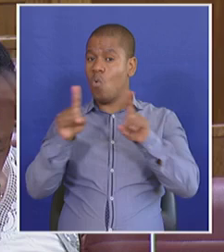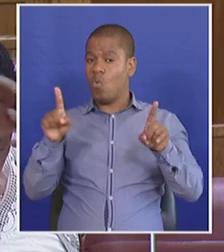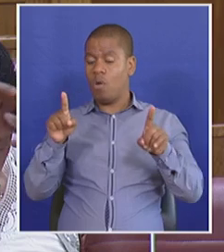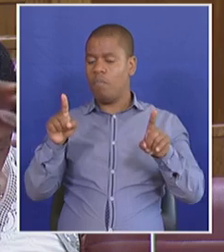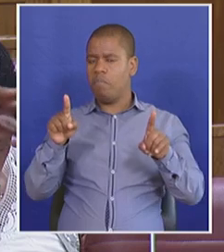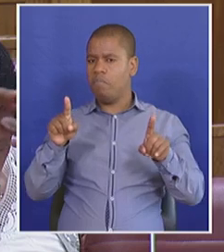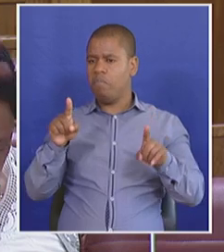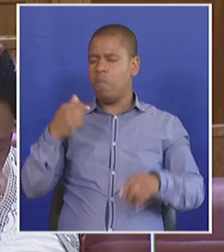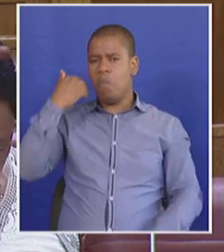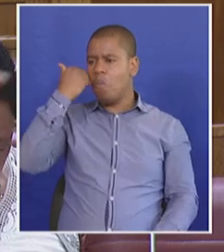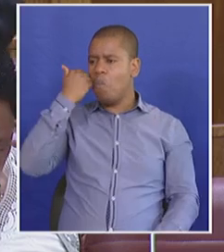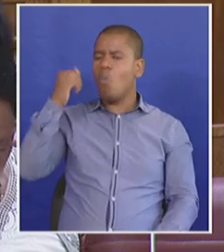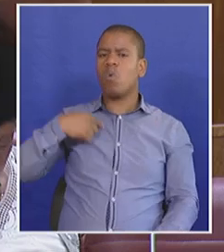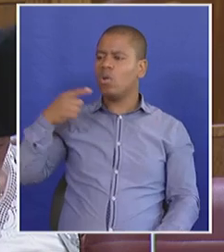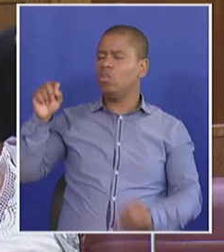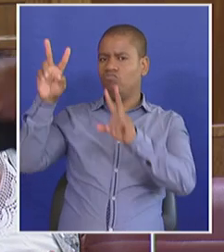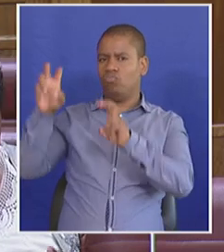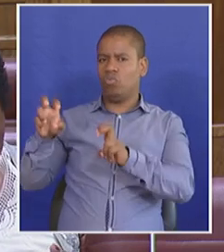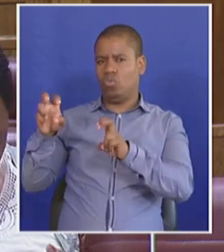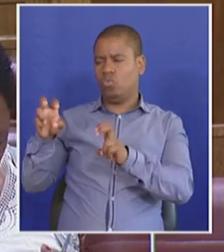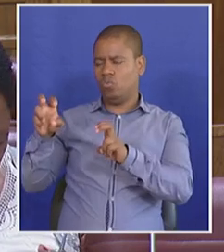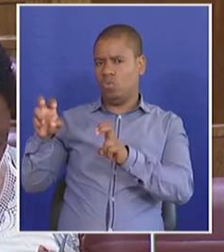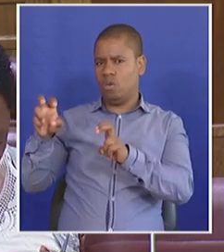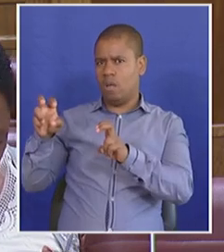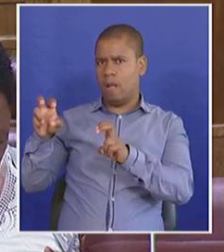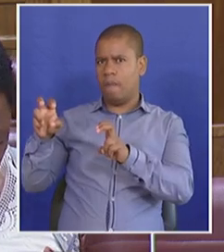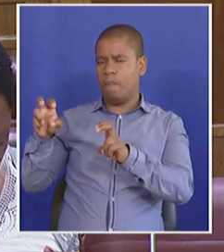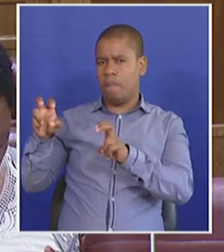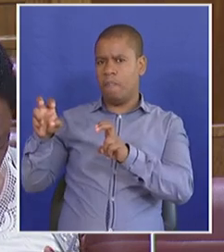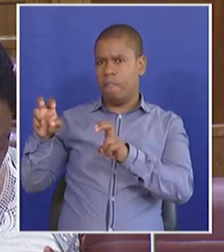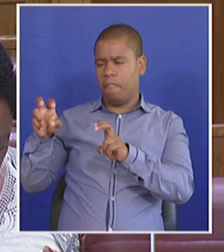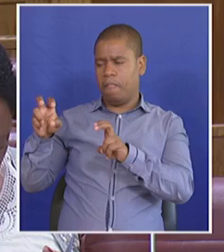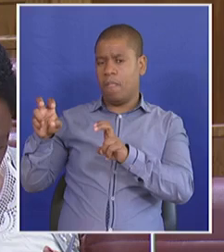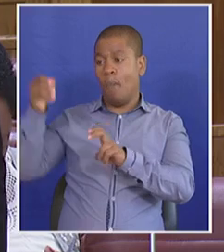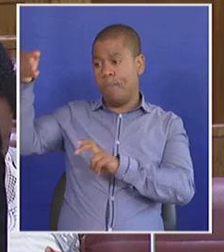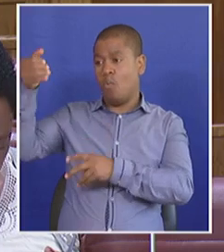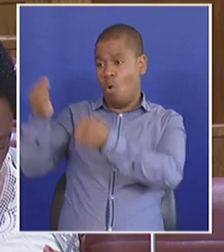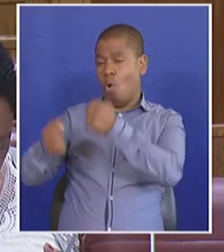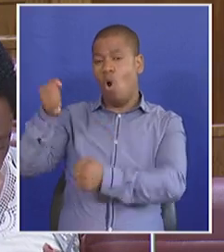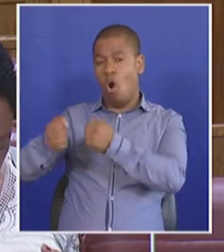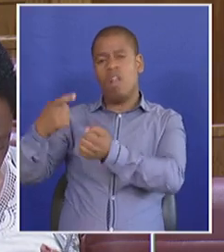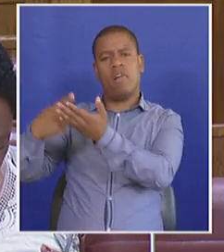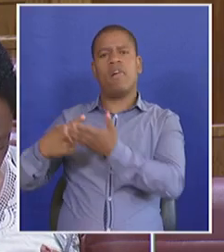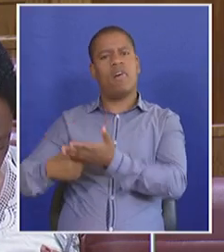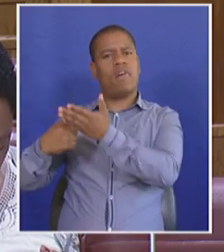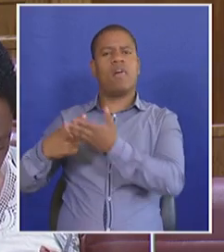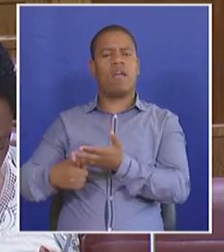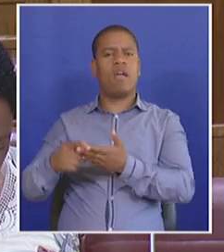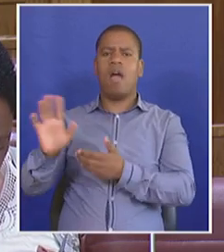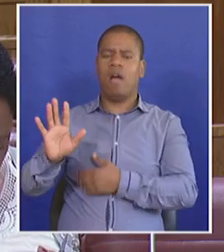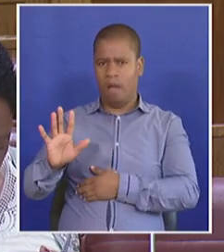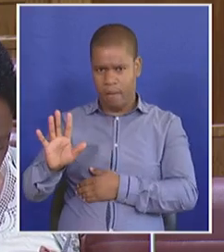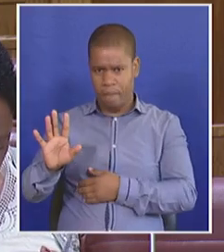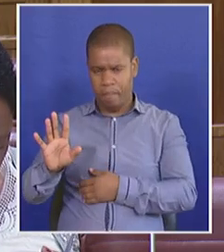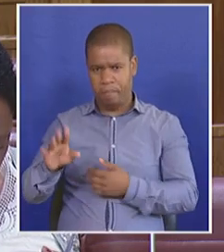the issue that is, is still a subject of the Constitutional Court